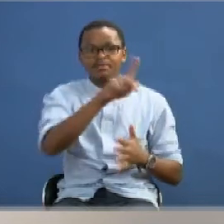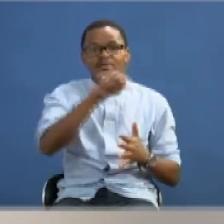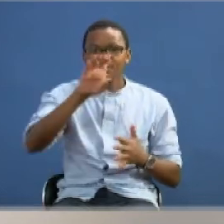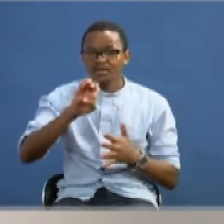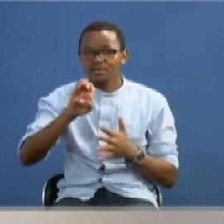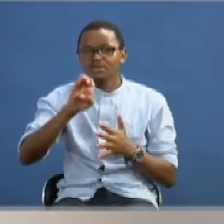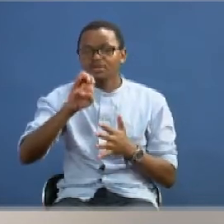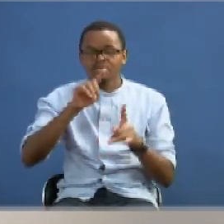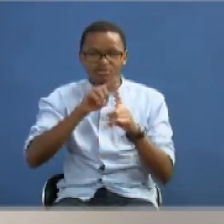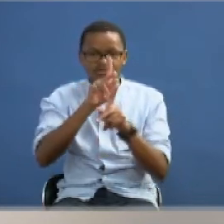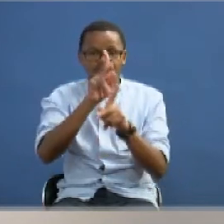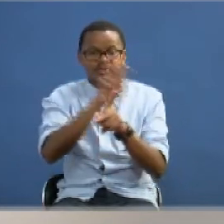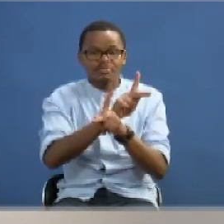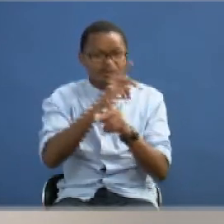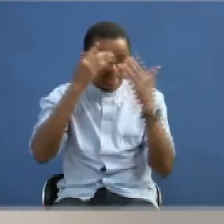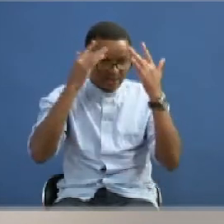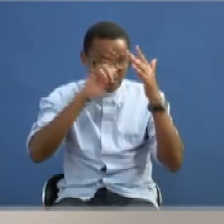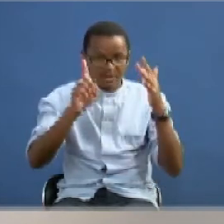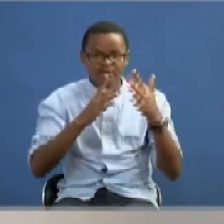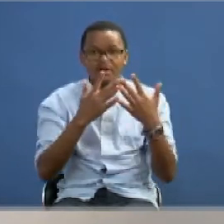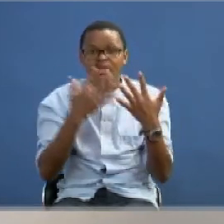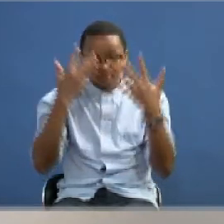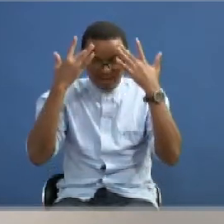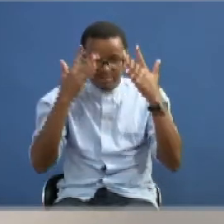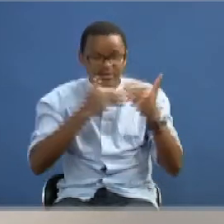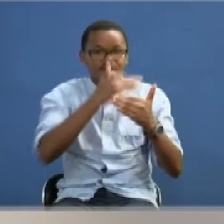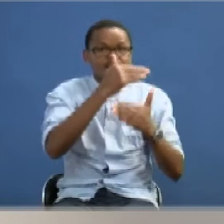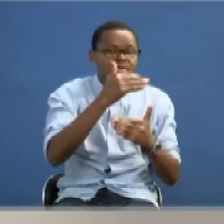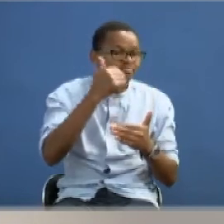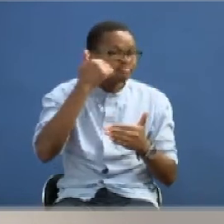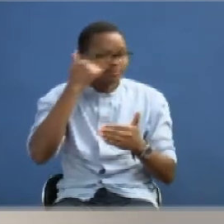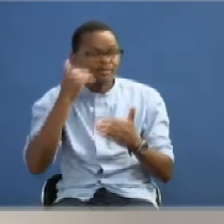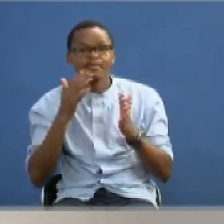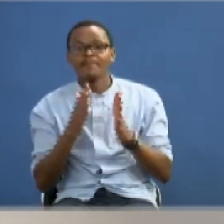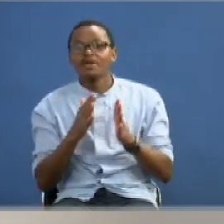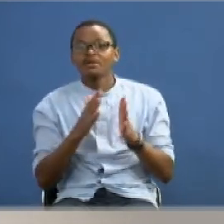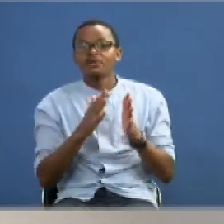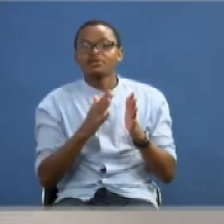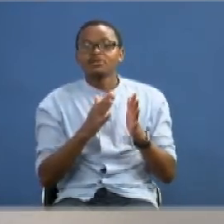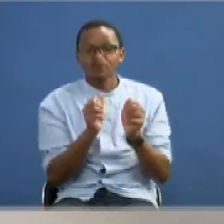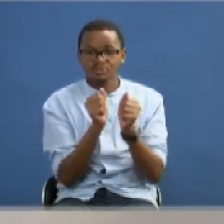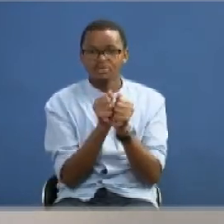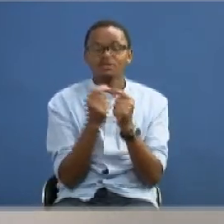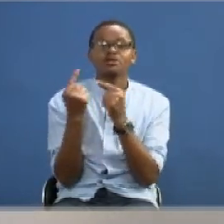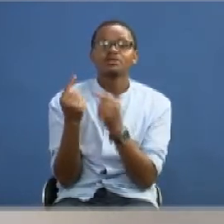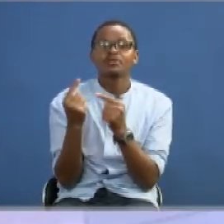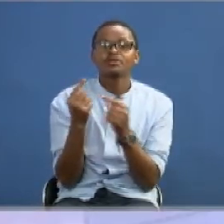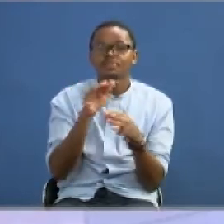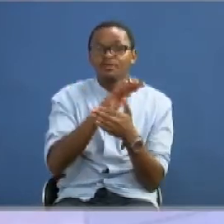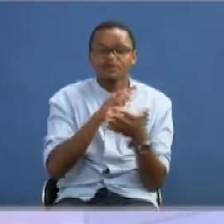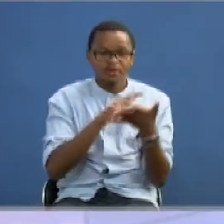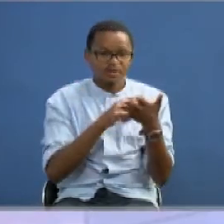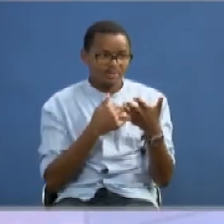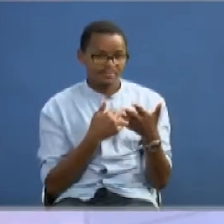PPEs to be protected, because you never know whether the next patient that you are seeing in the outpatient with a simple headache, patient, yeah, who